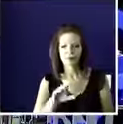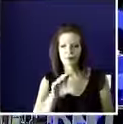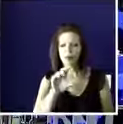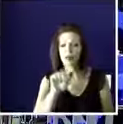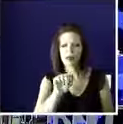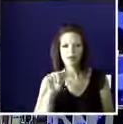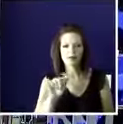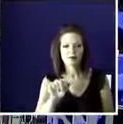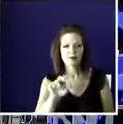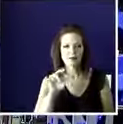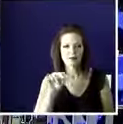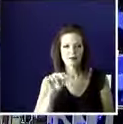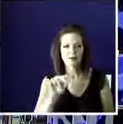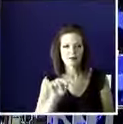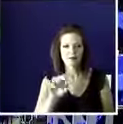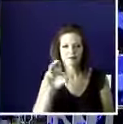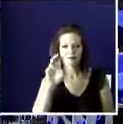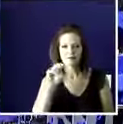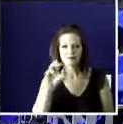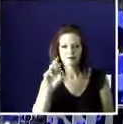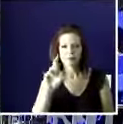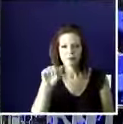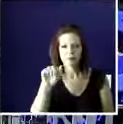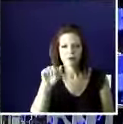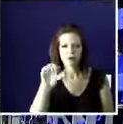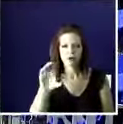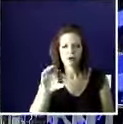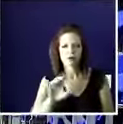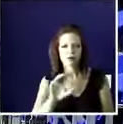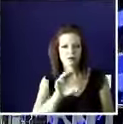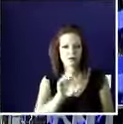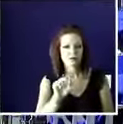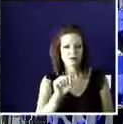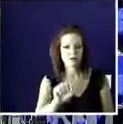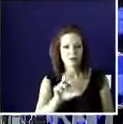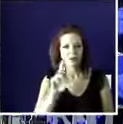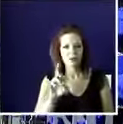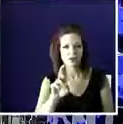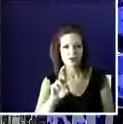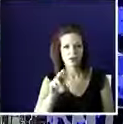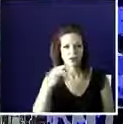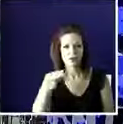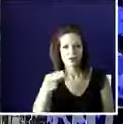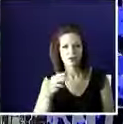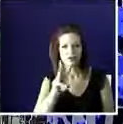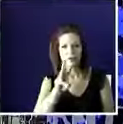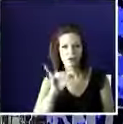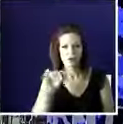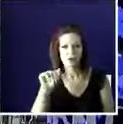Alex Nicholas Morak. Savannah Rain Higgins Wyatt.